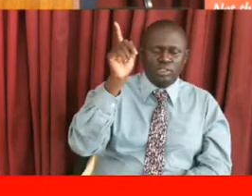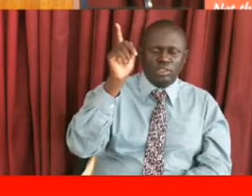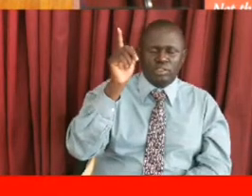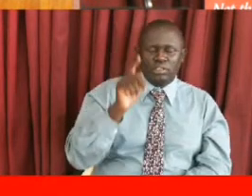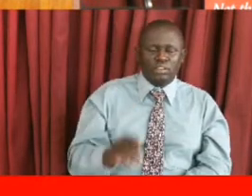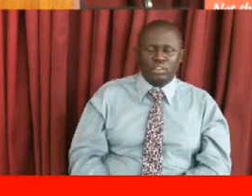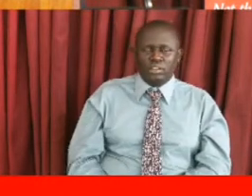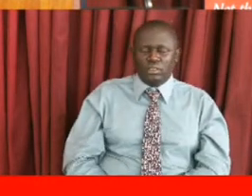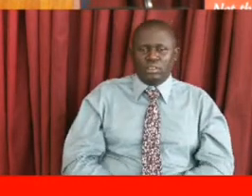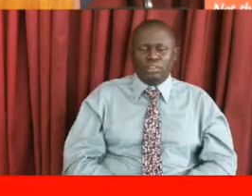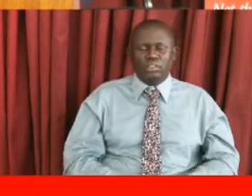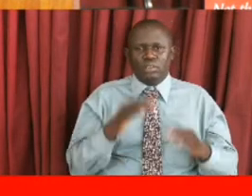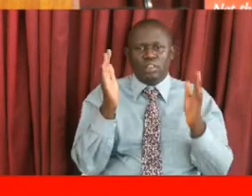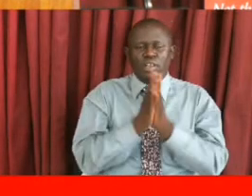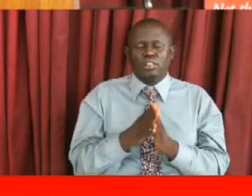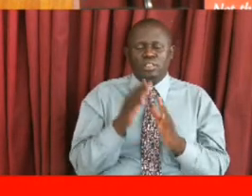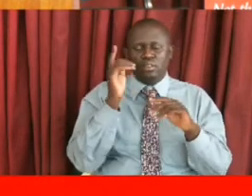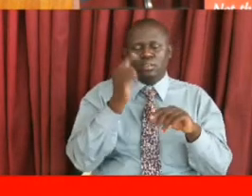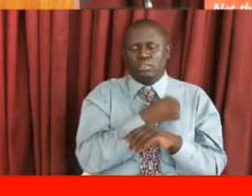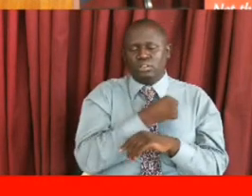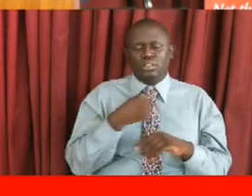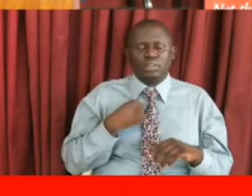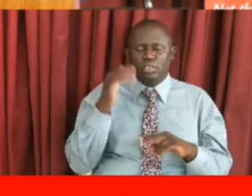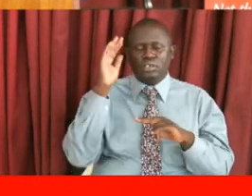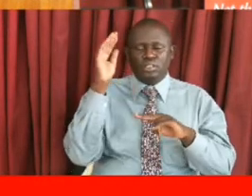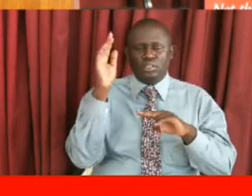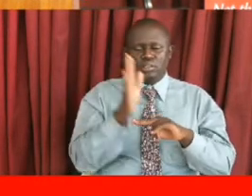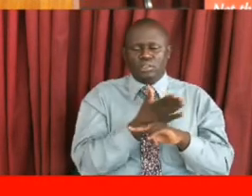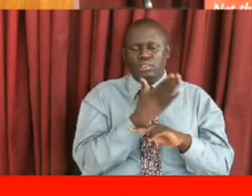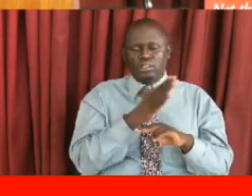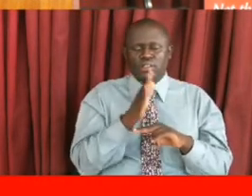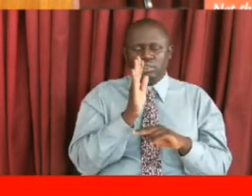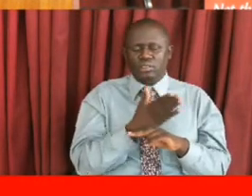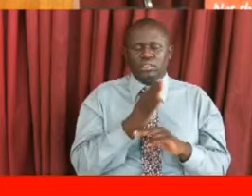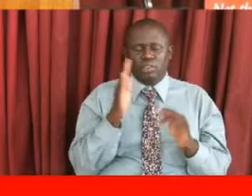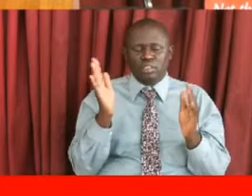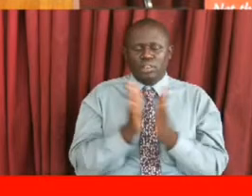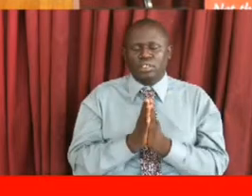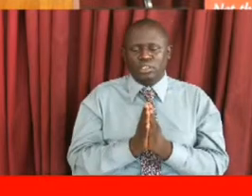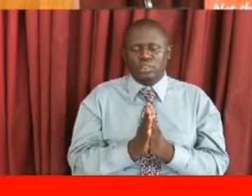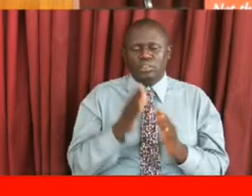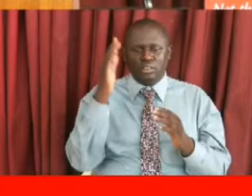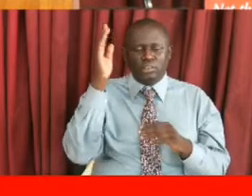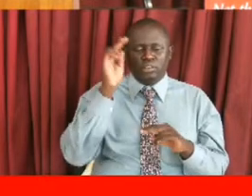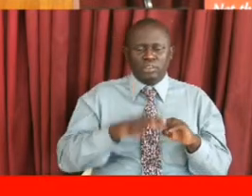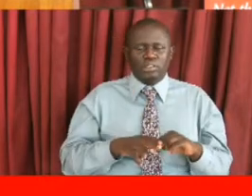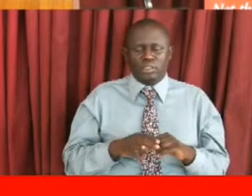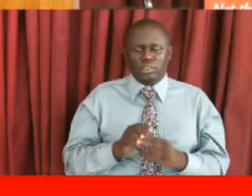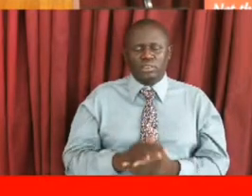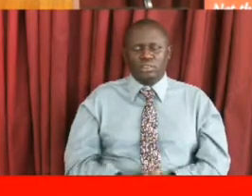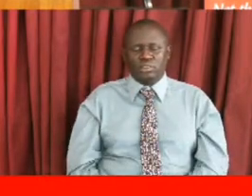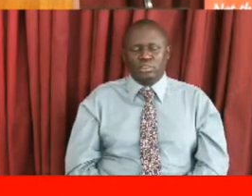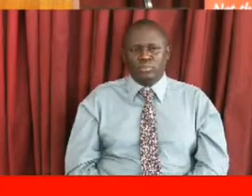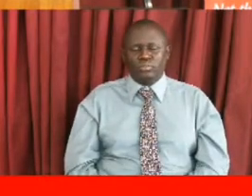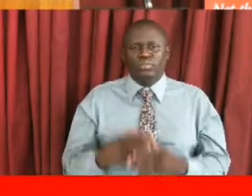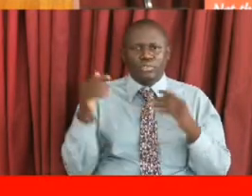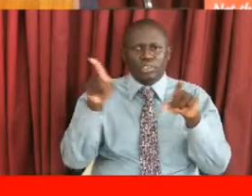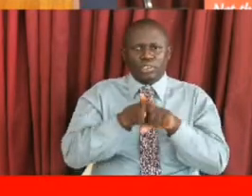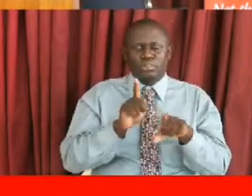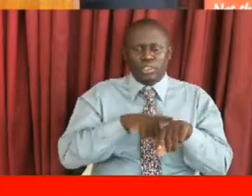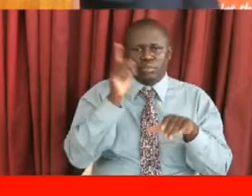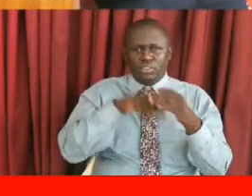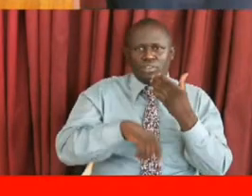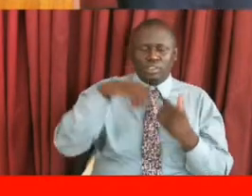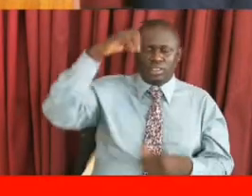Heavenly places in Christ Jesus lifted up into the